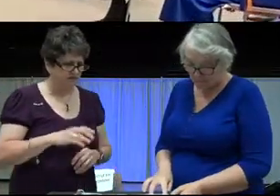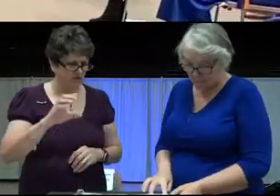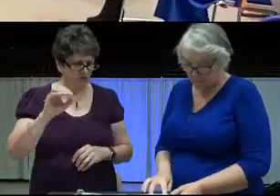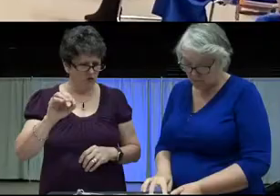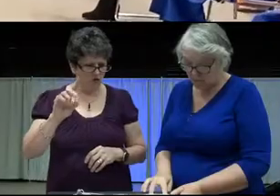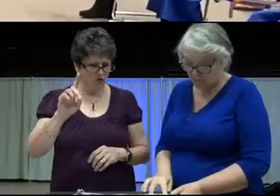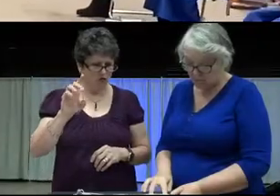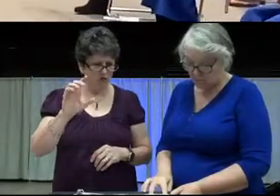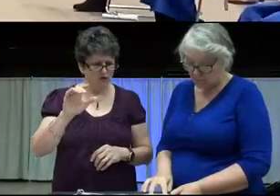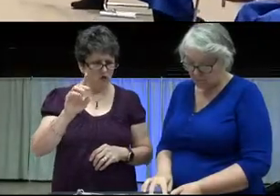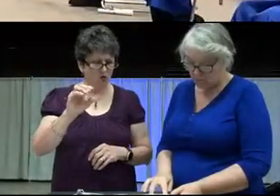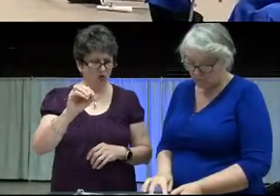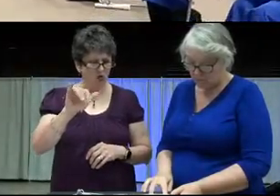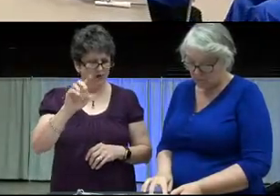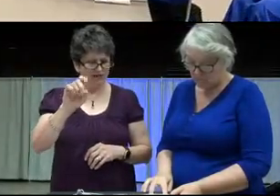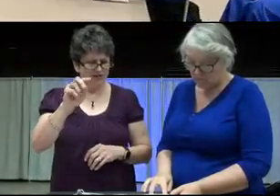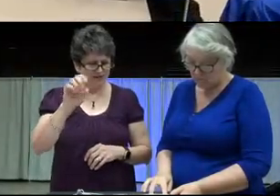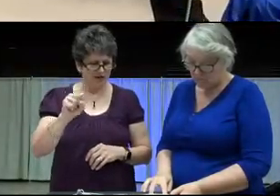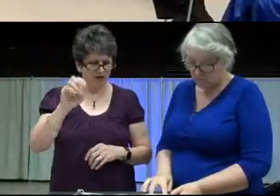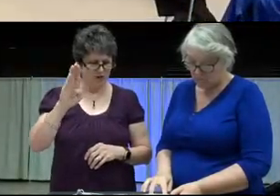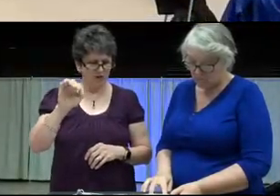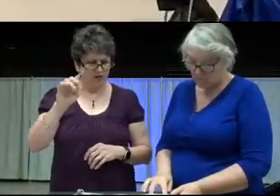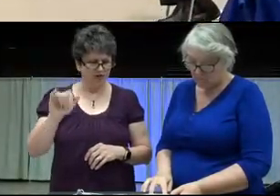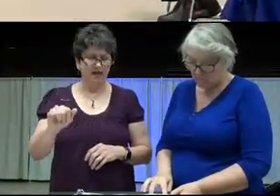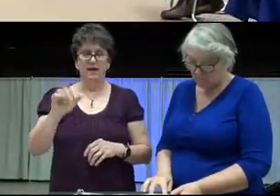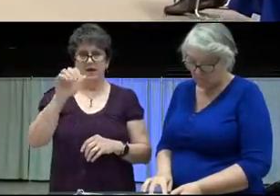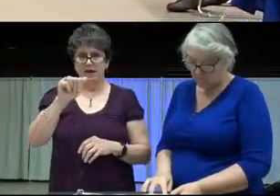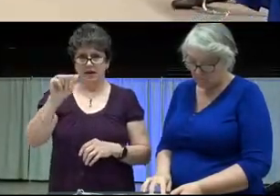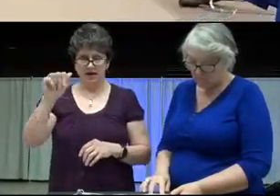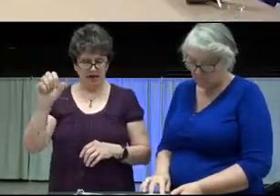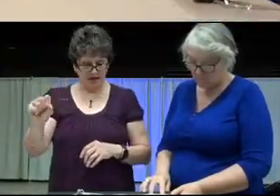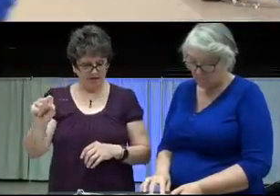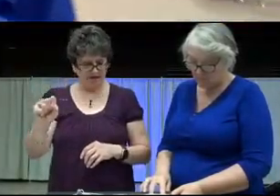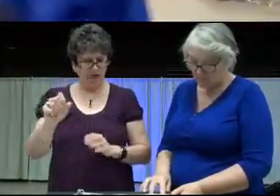Odessa Billy, Associate of Applied Science, Surgical Technology.